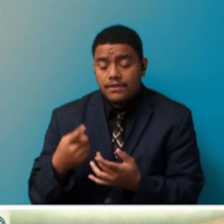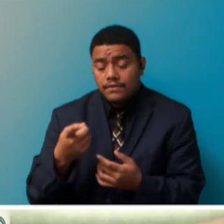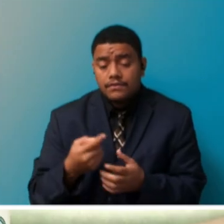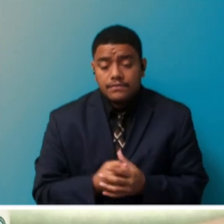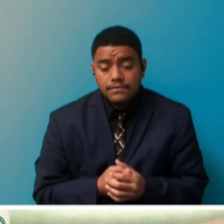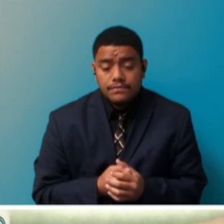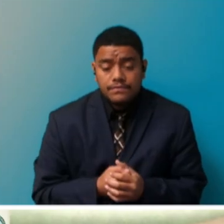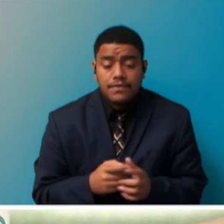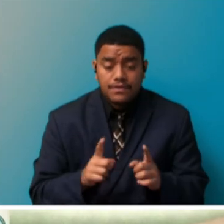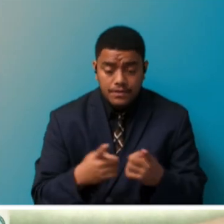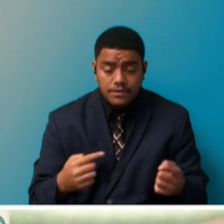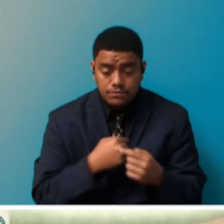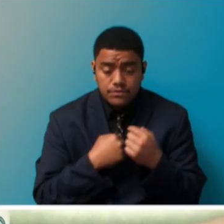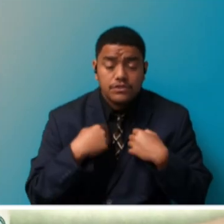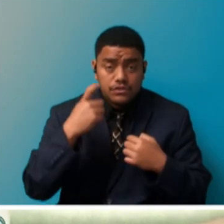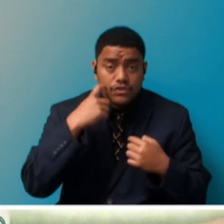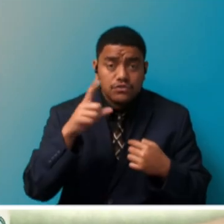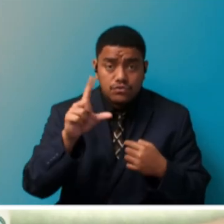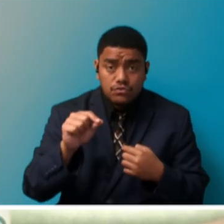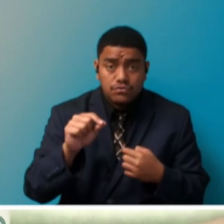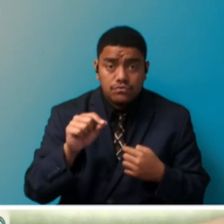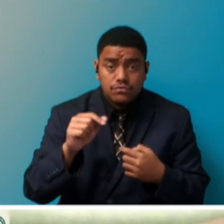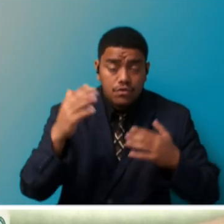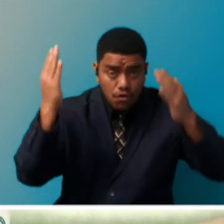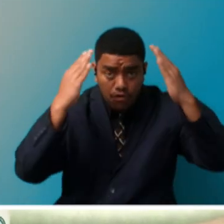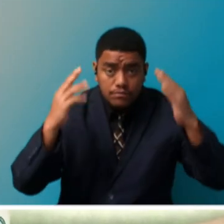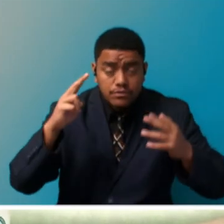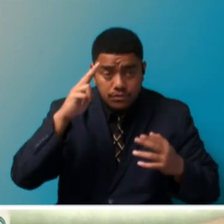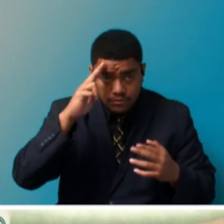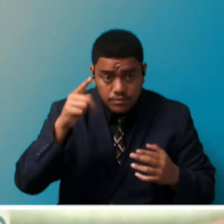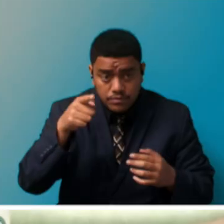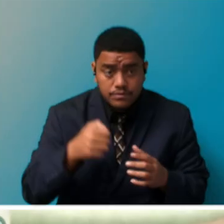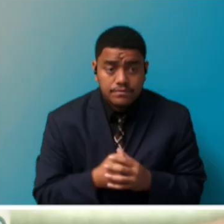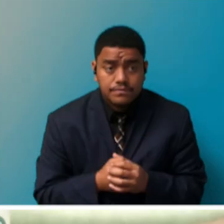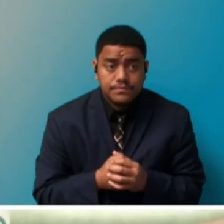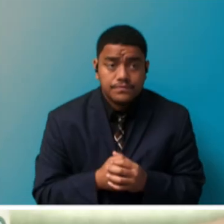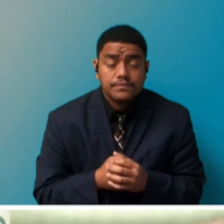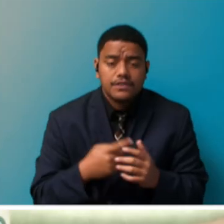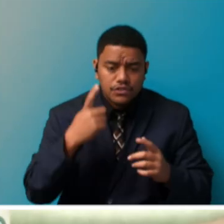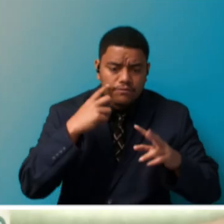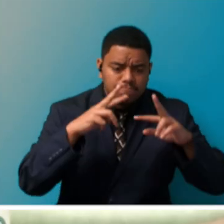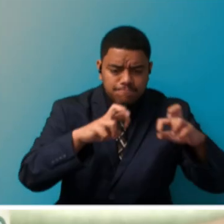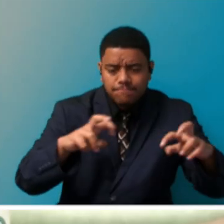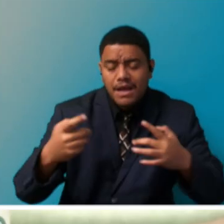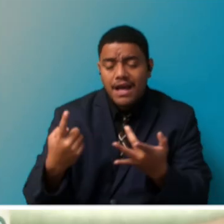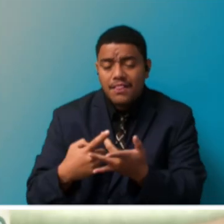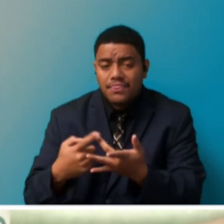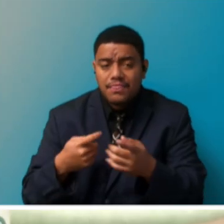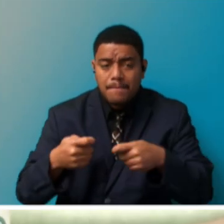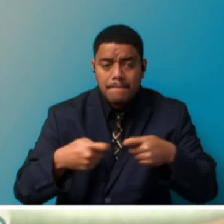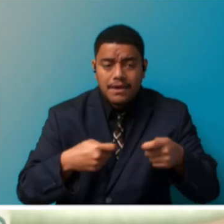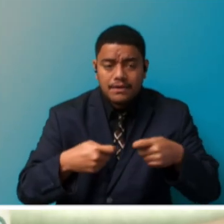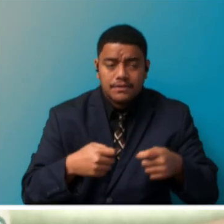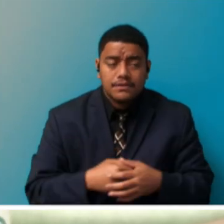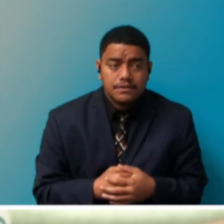other things that we are trying to do, Honourable Speaker, to just explore other markets. I